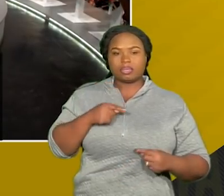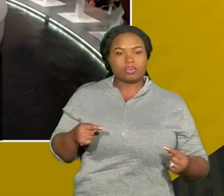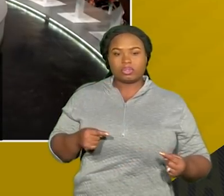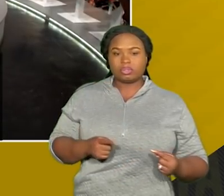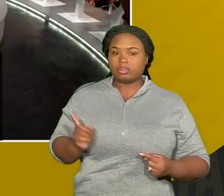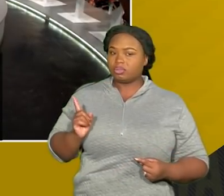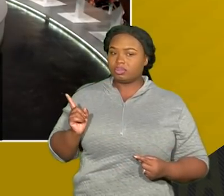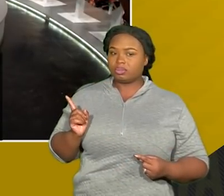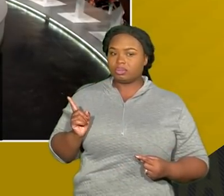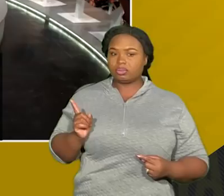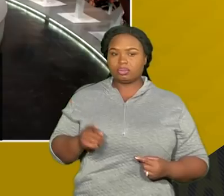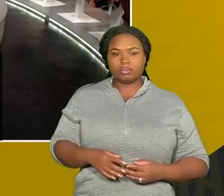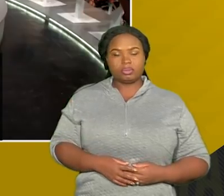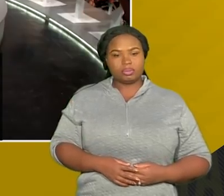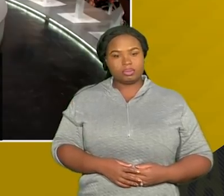it.